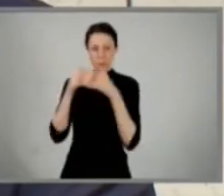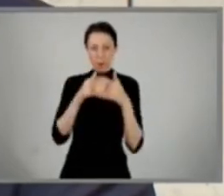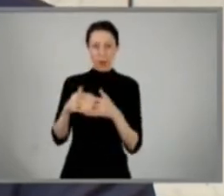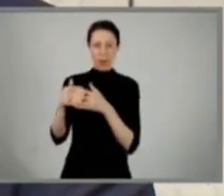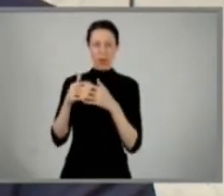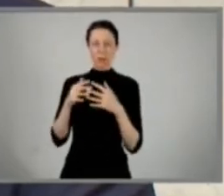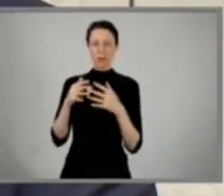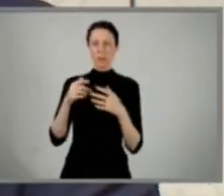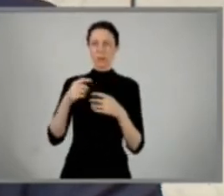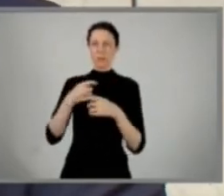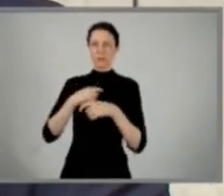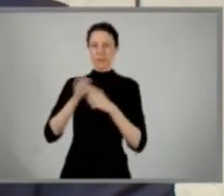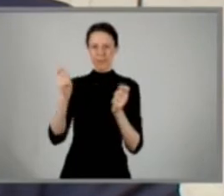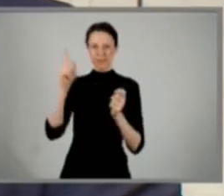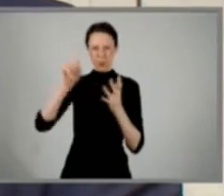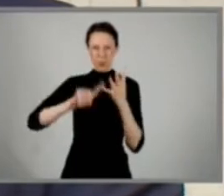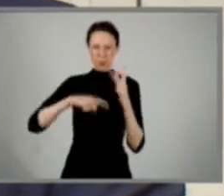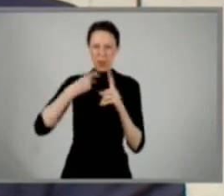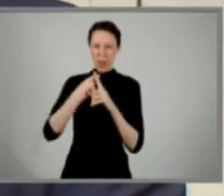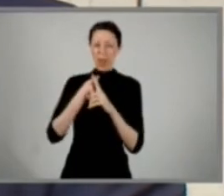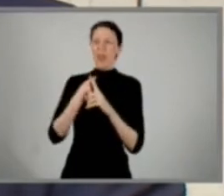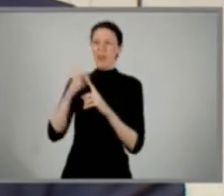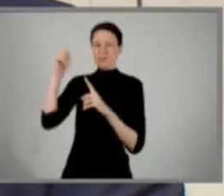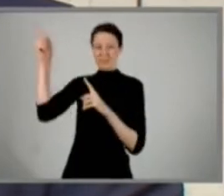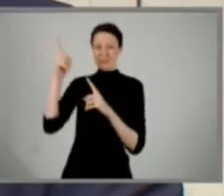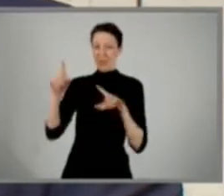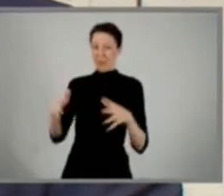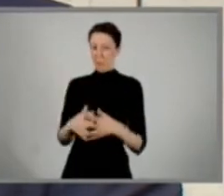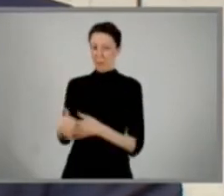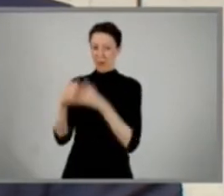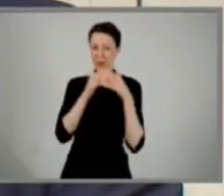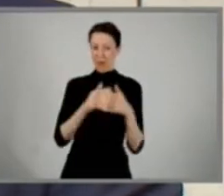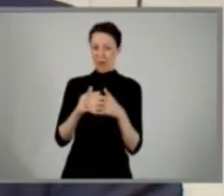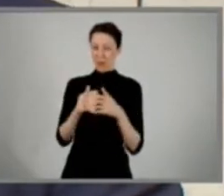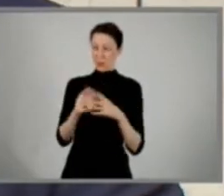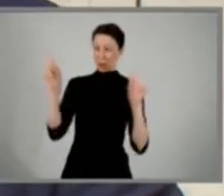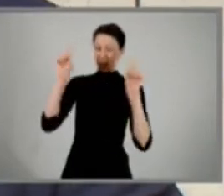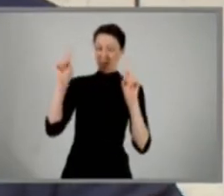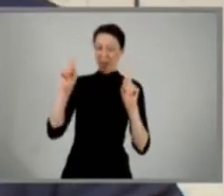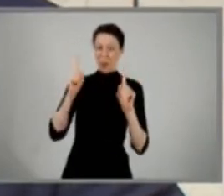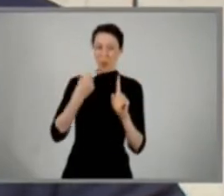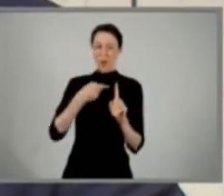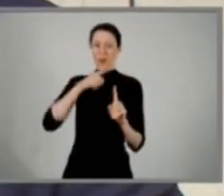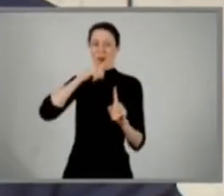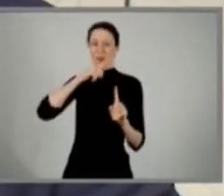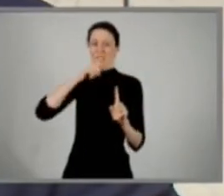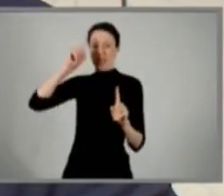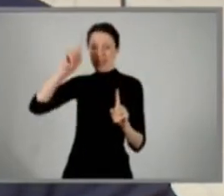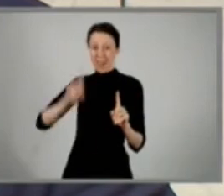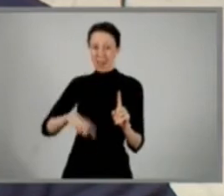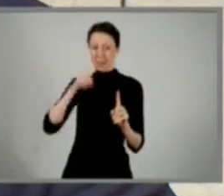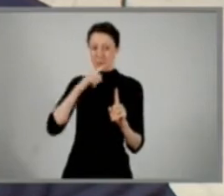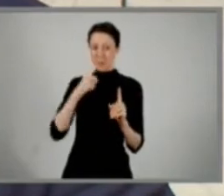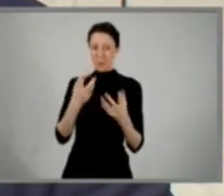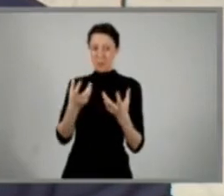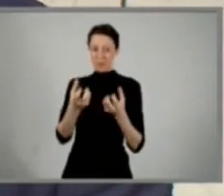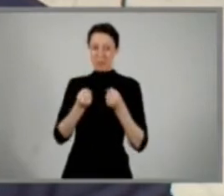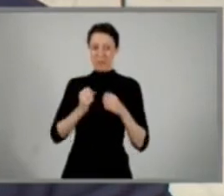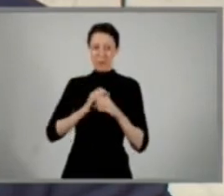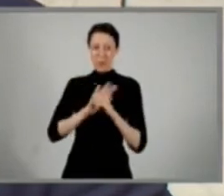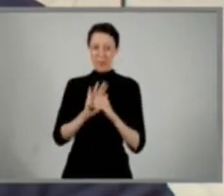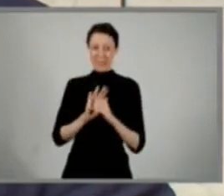you hopeful that the situation in the US will improve under a new approach from Biden? Well, look, I wouldn't comment on that other than to say that